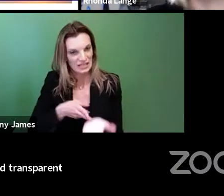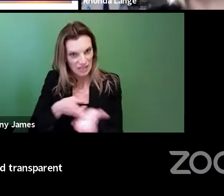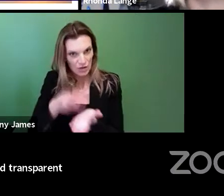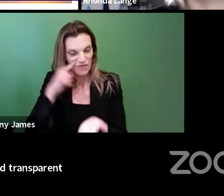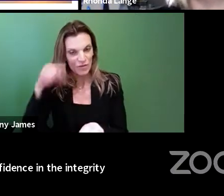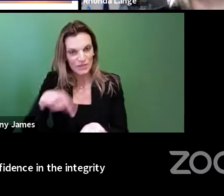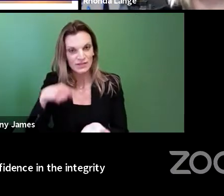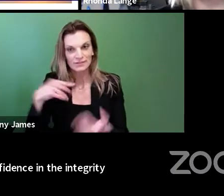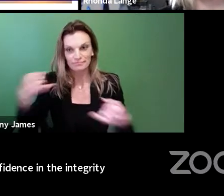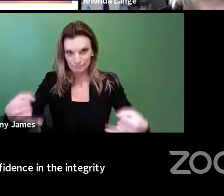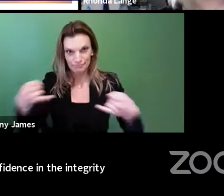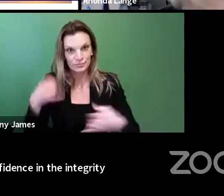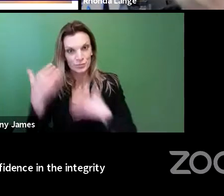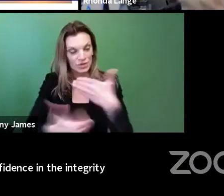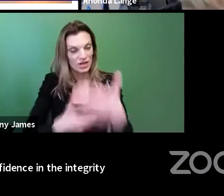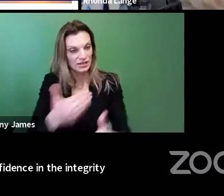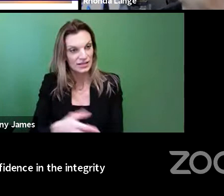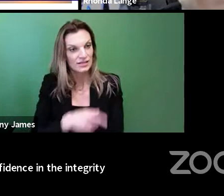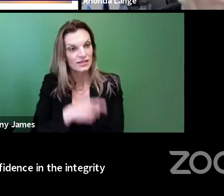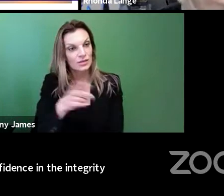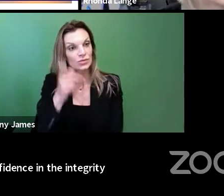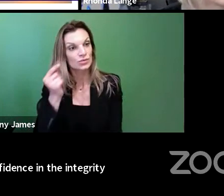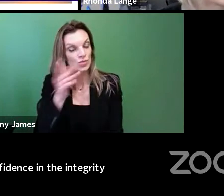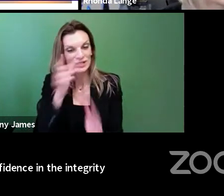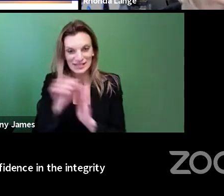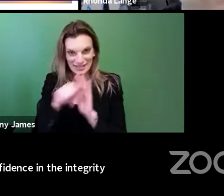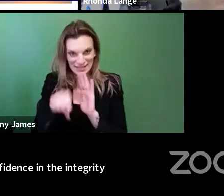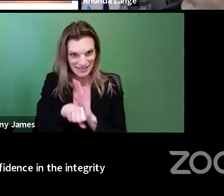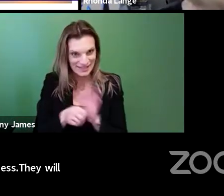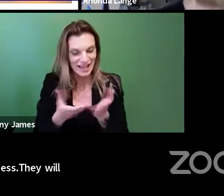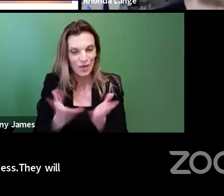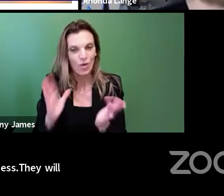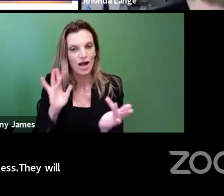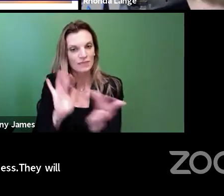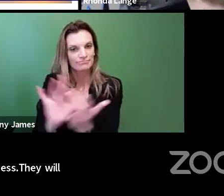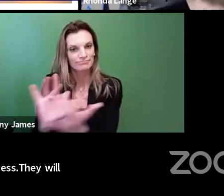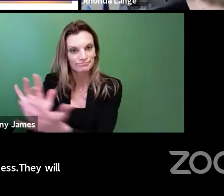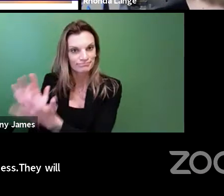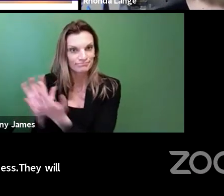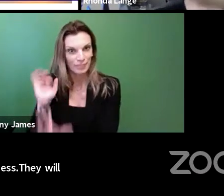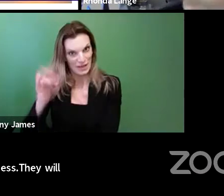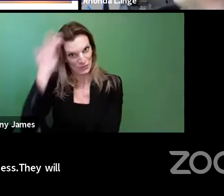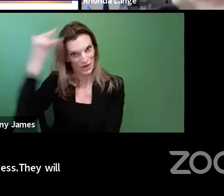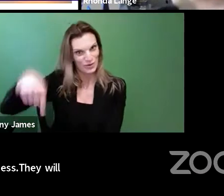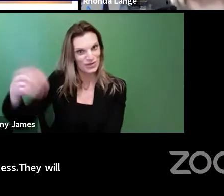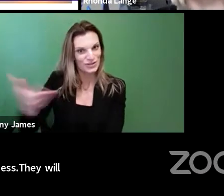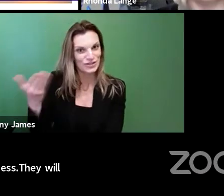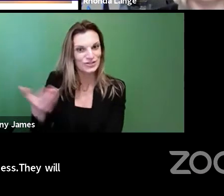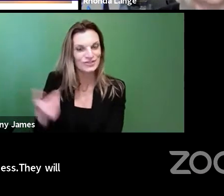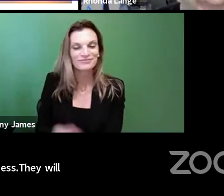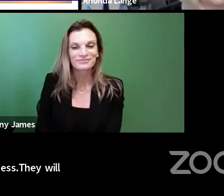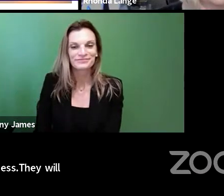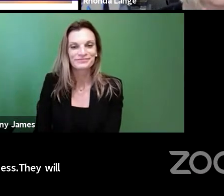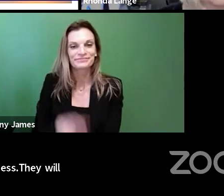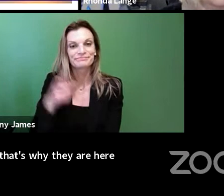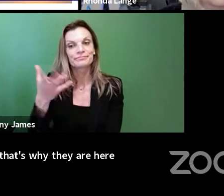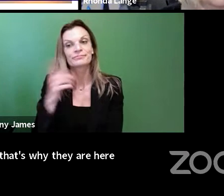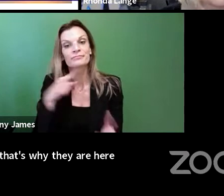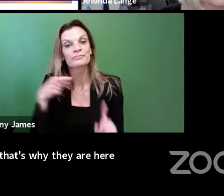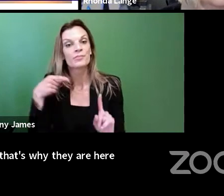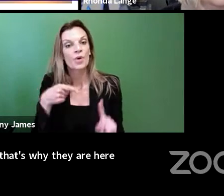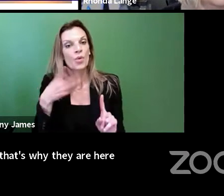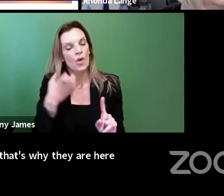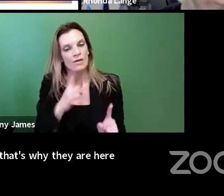redistricting process. They will conduct statewide public outreach. That's why they're here. And they're here to invite meaningful